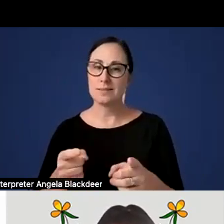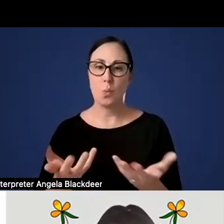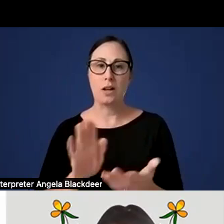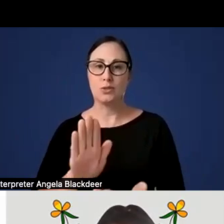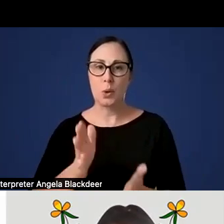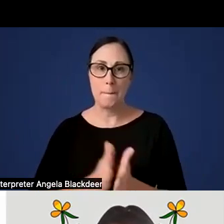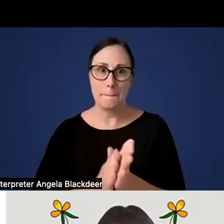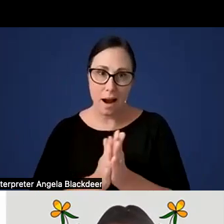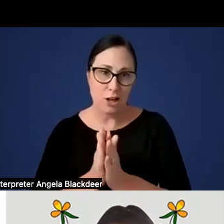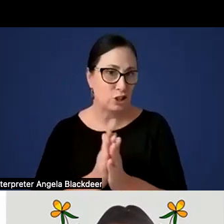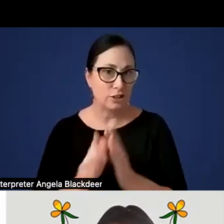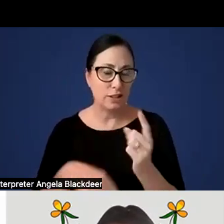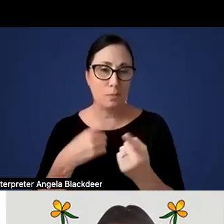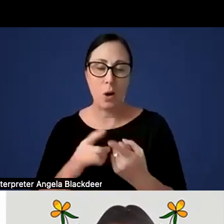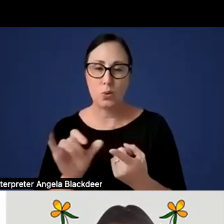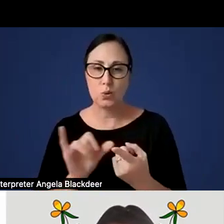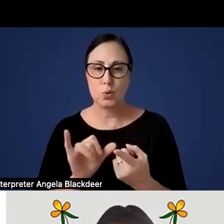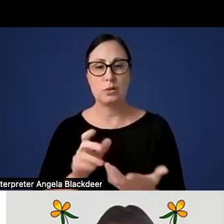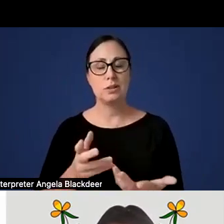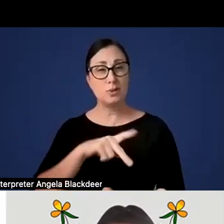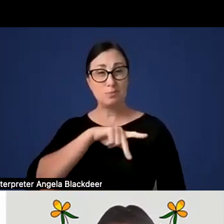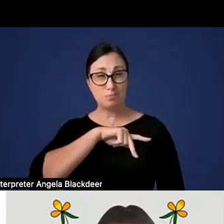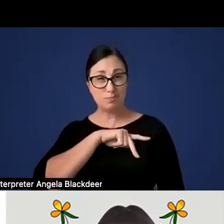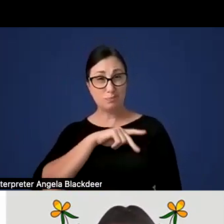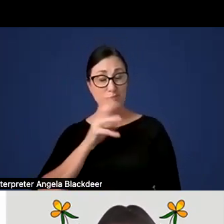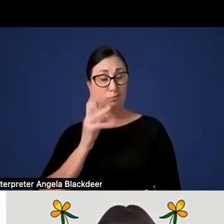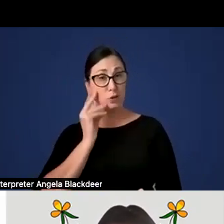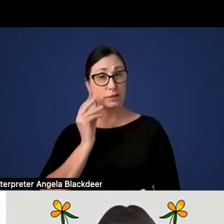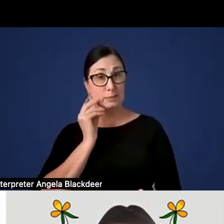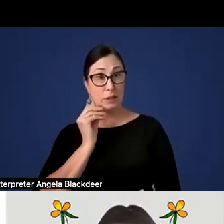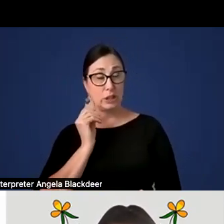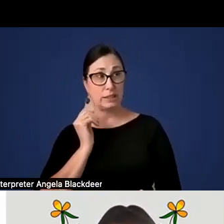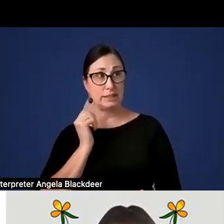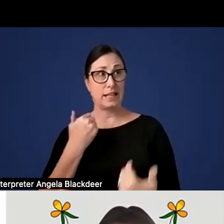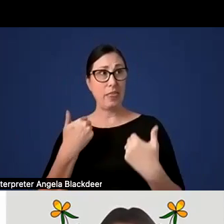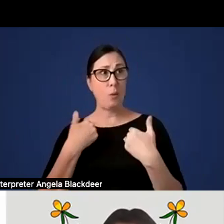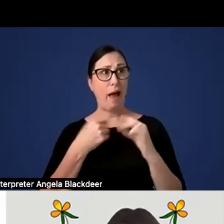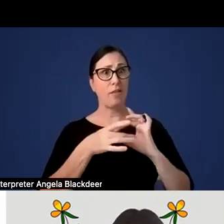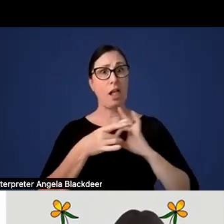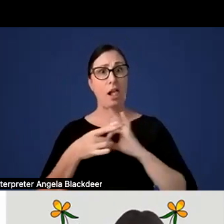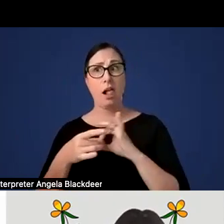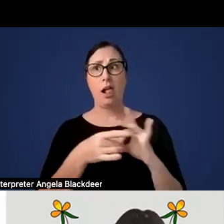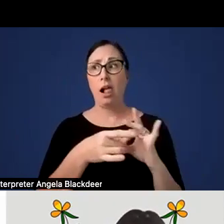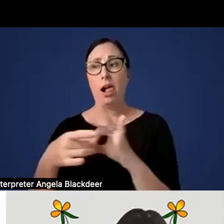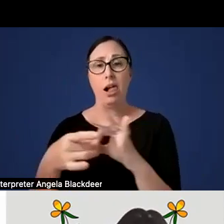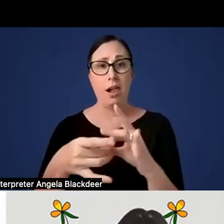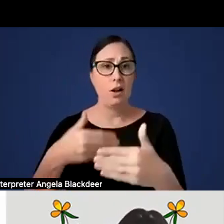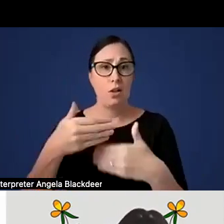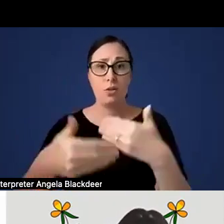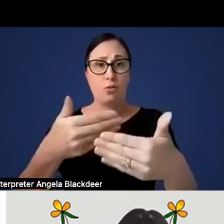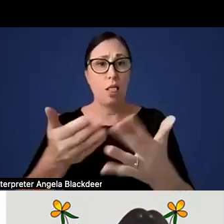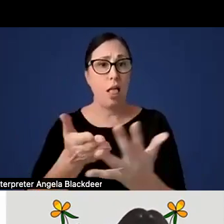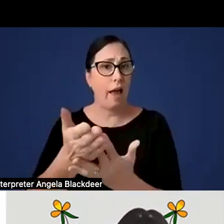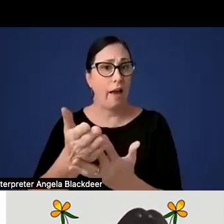personal experiences that we carry, from job to job, really connect us to our purpose, no matter, where